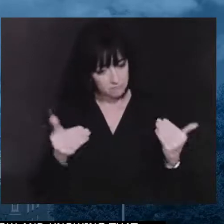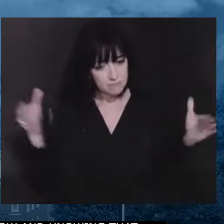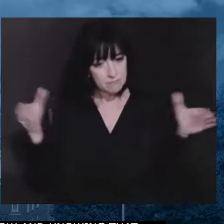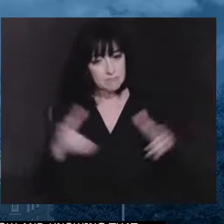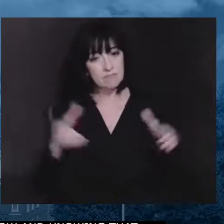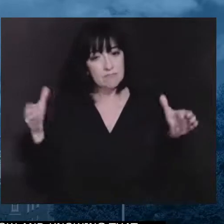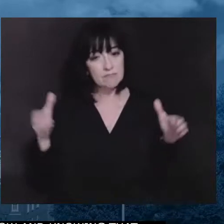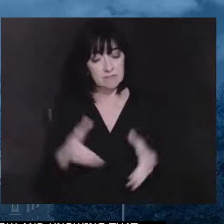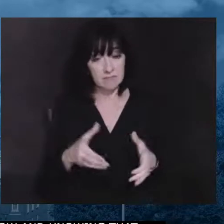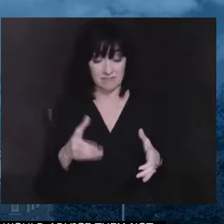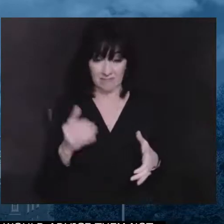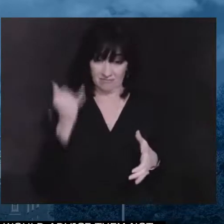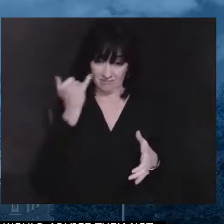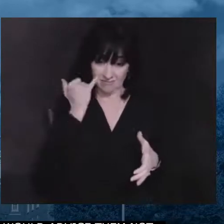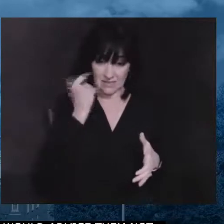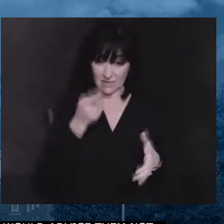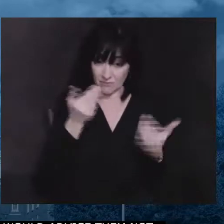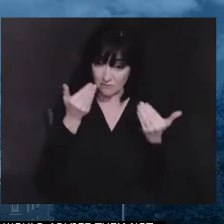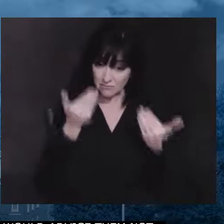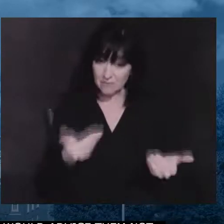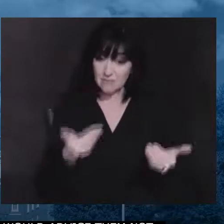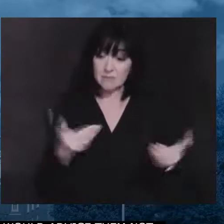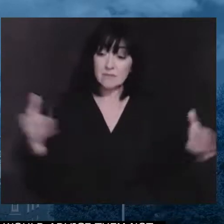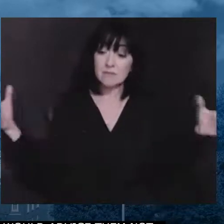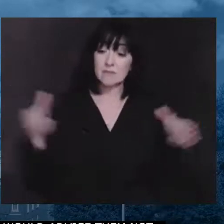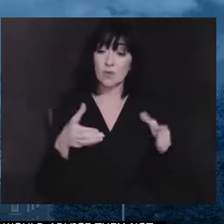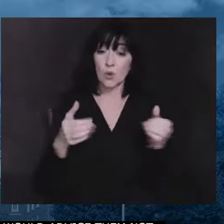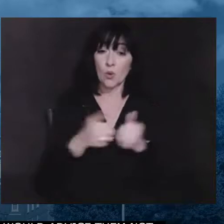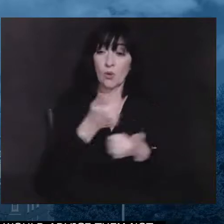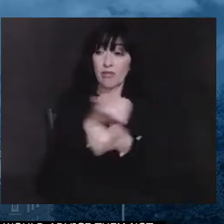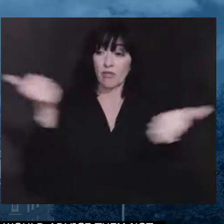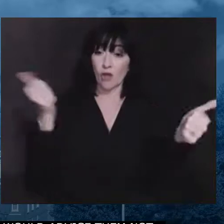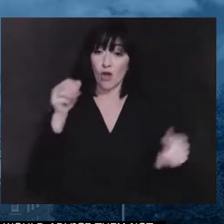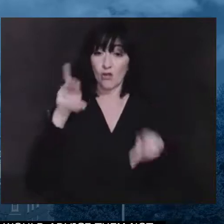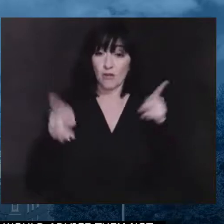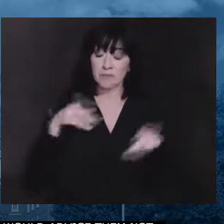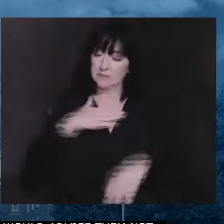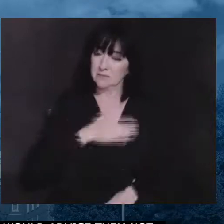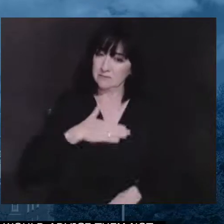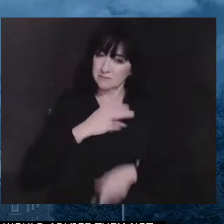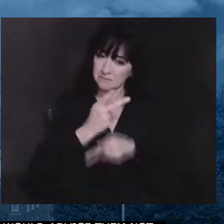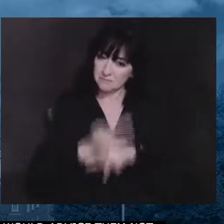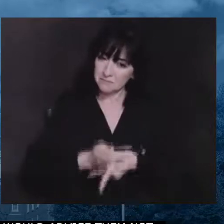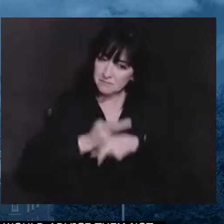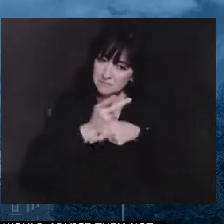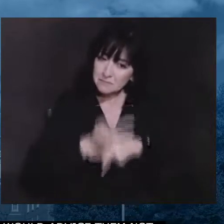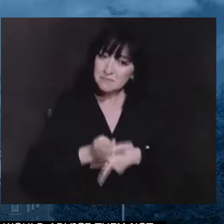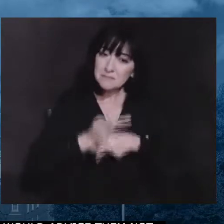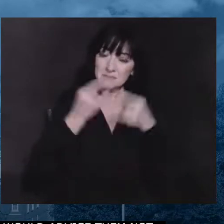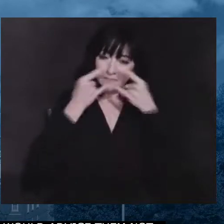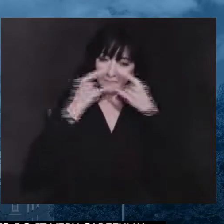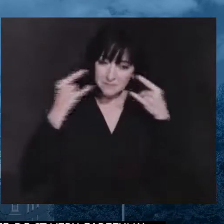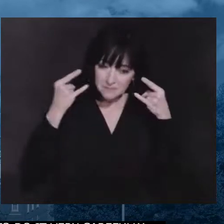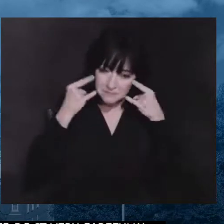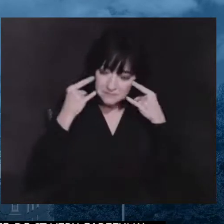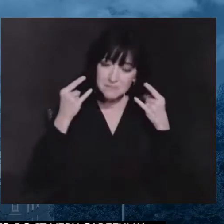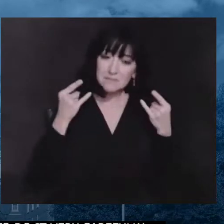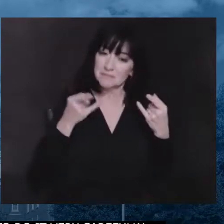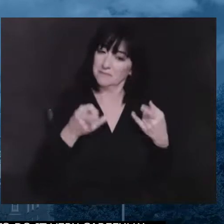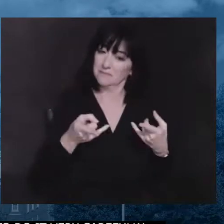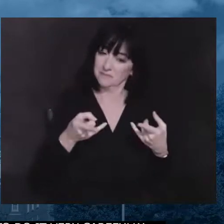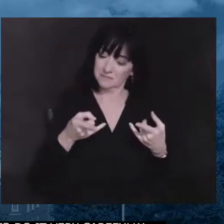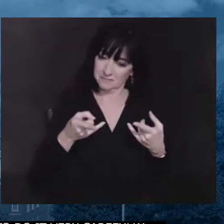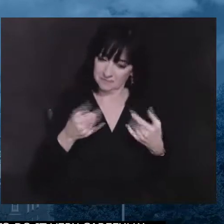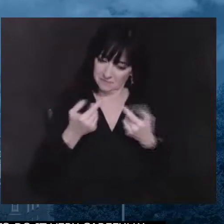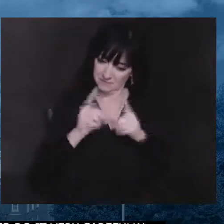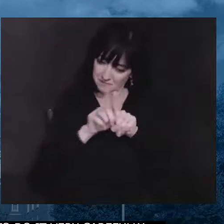very carefully, to be very conscious of the social settings in which you find yourself when you're out. We